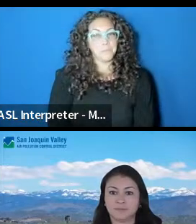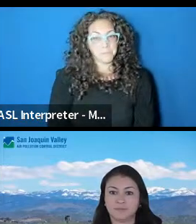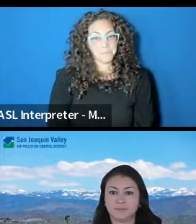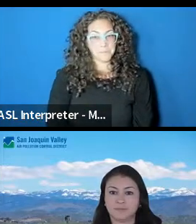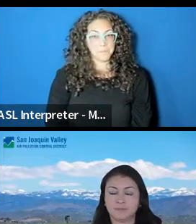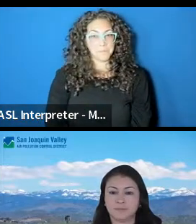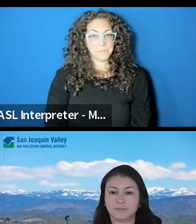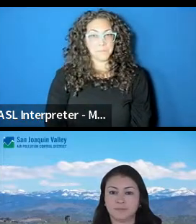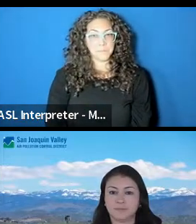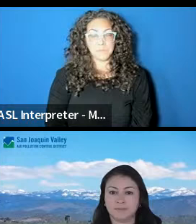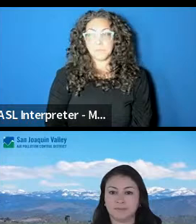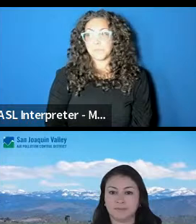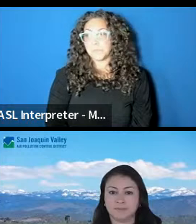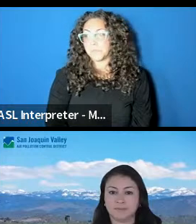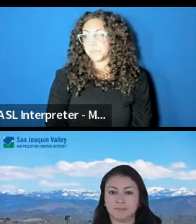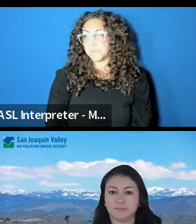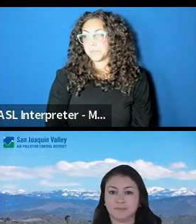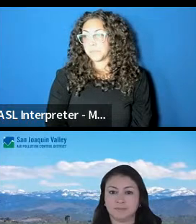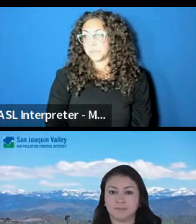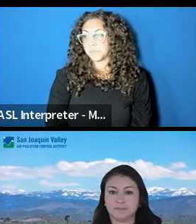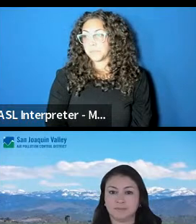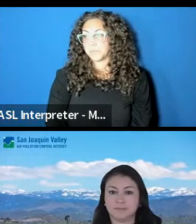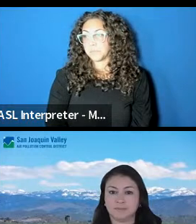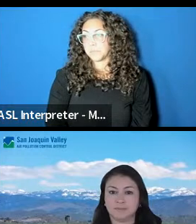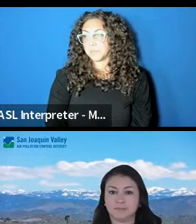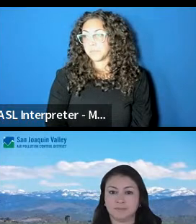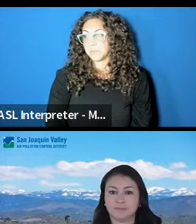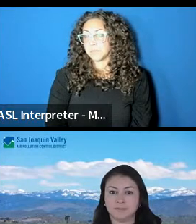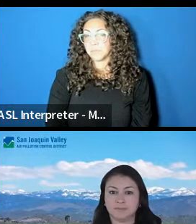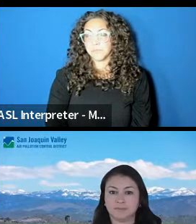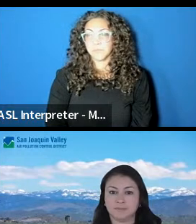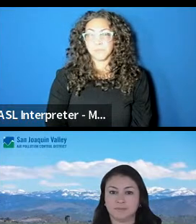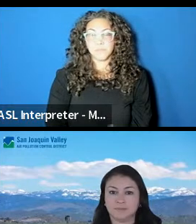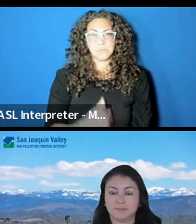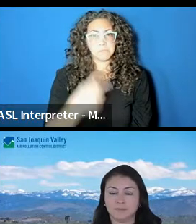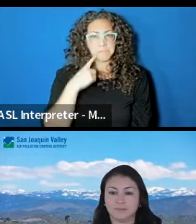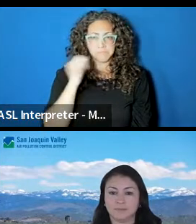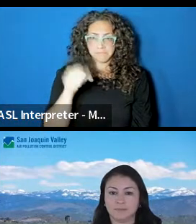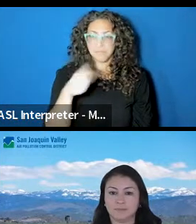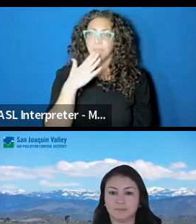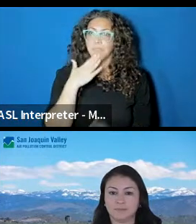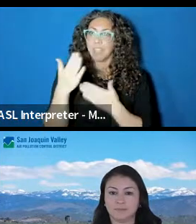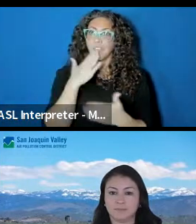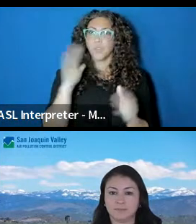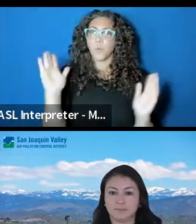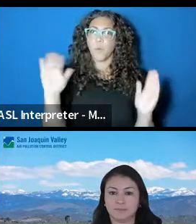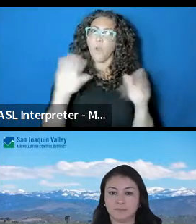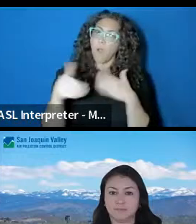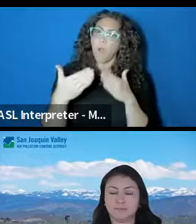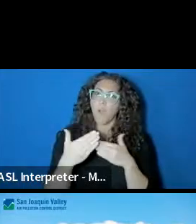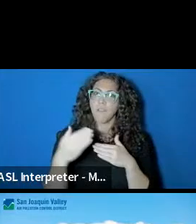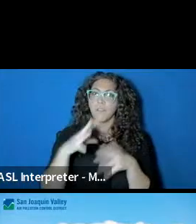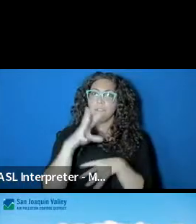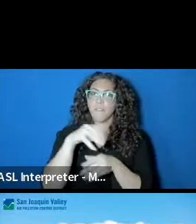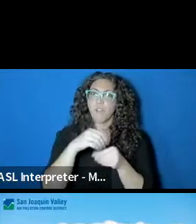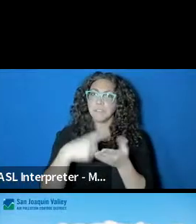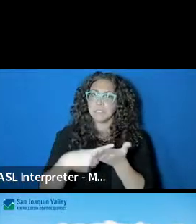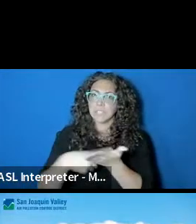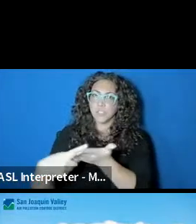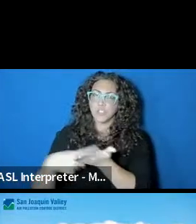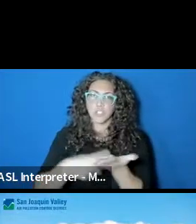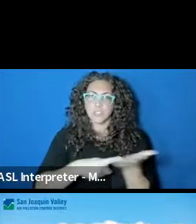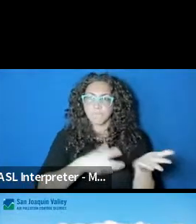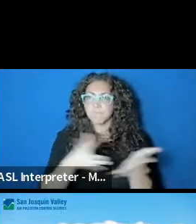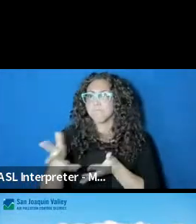measures. Let me get everything situated. So I think, yeah, thank you all for that engaging discussion. We're excited to